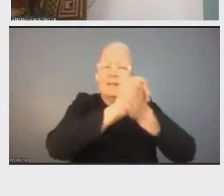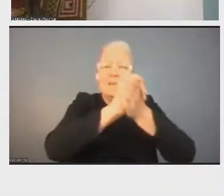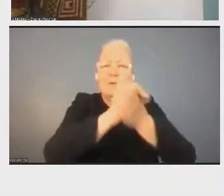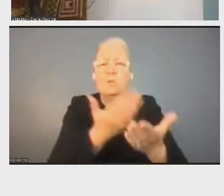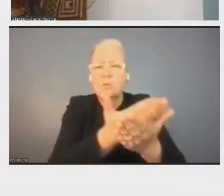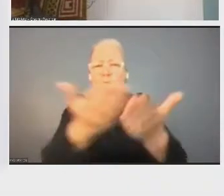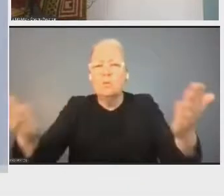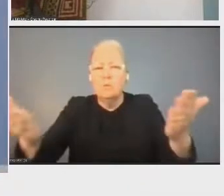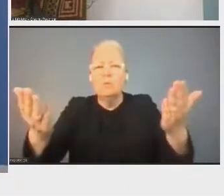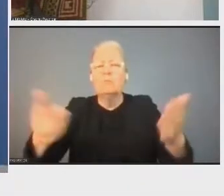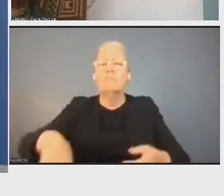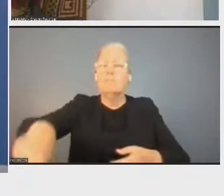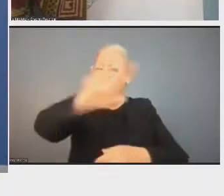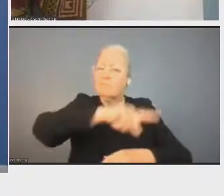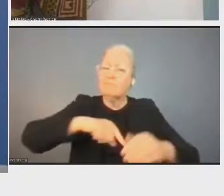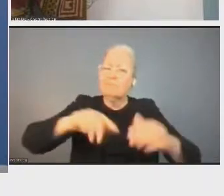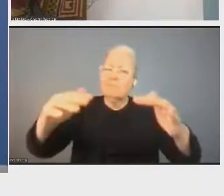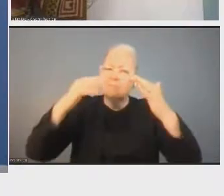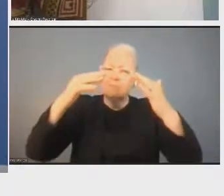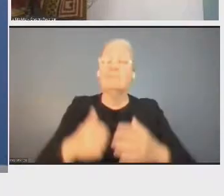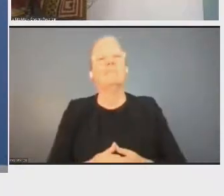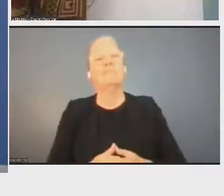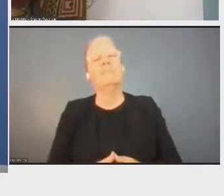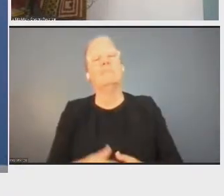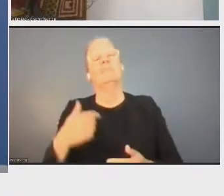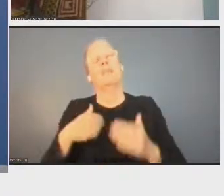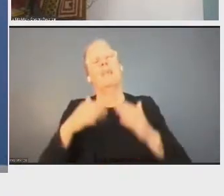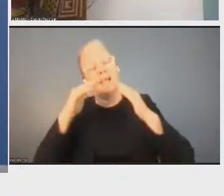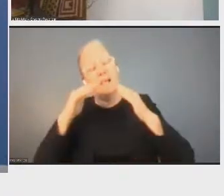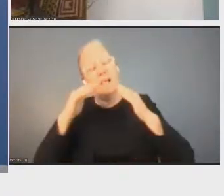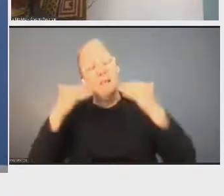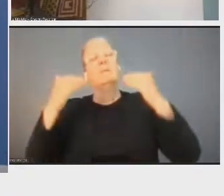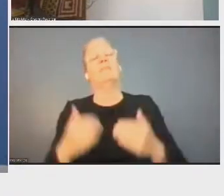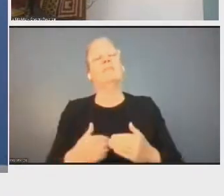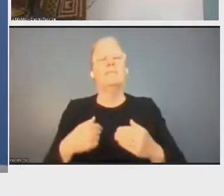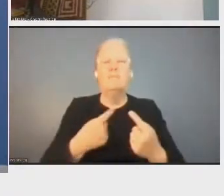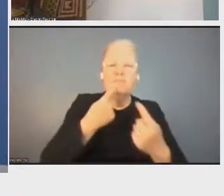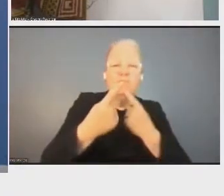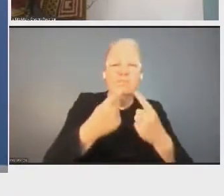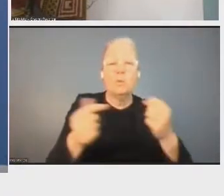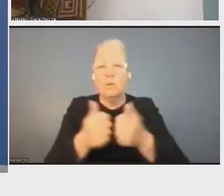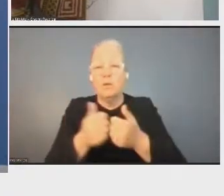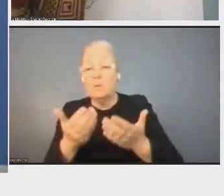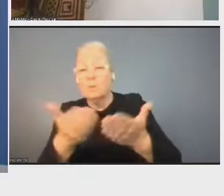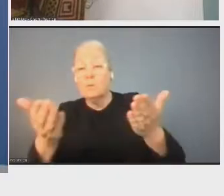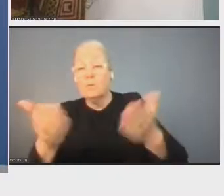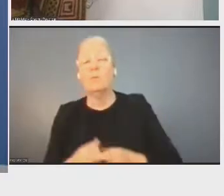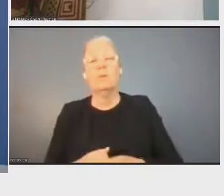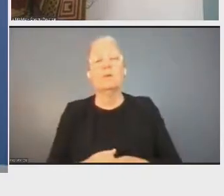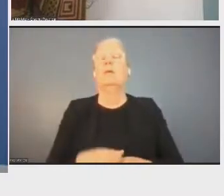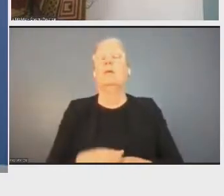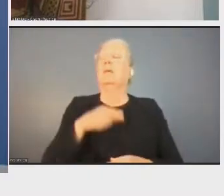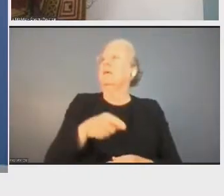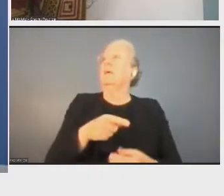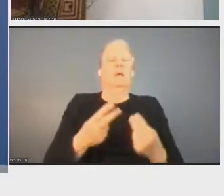attendance. It is indeed my pleasure to speak with you all today on this paramount